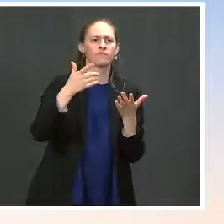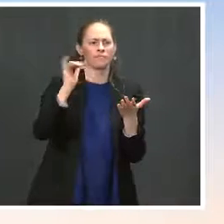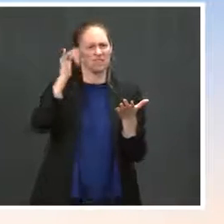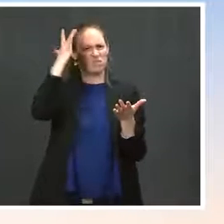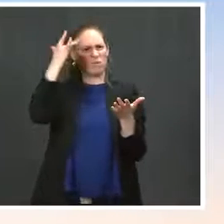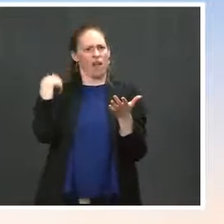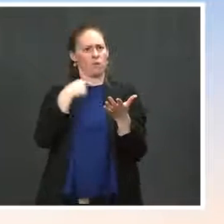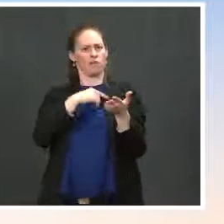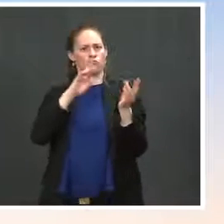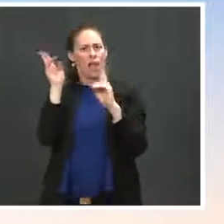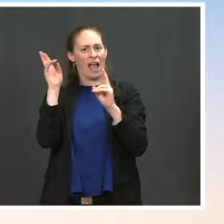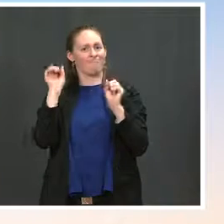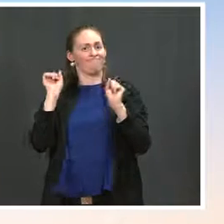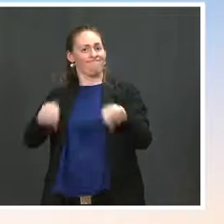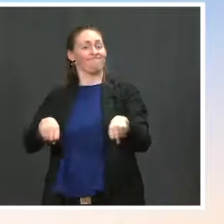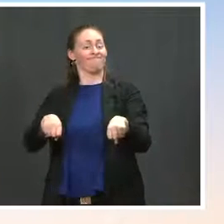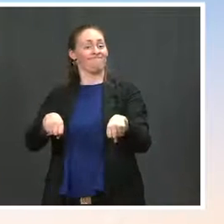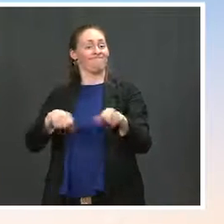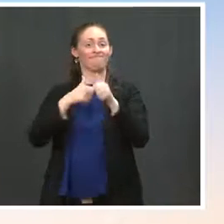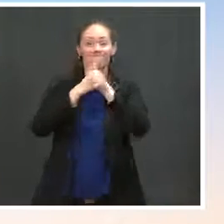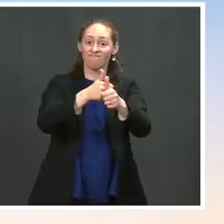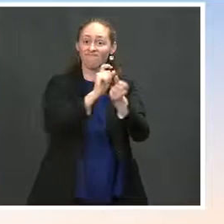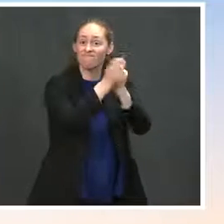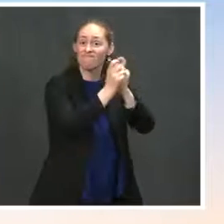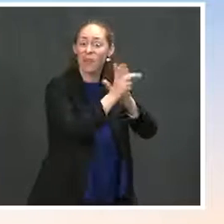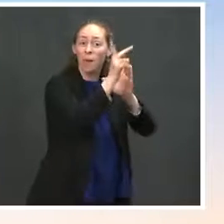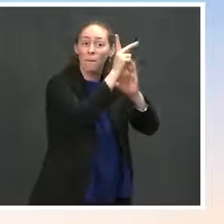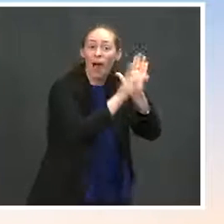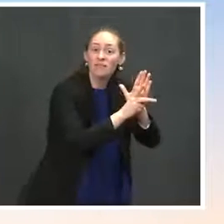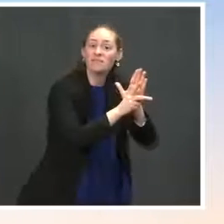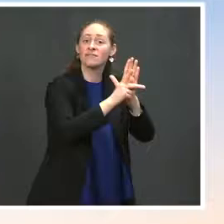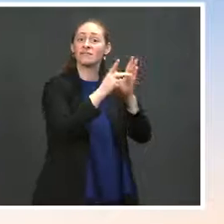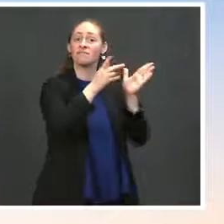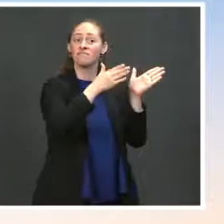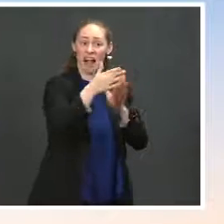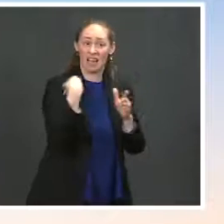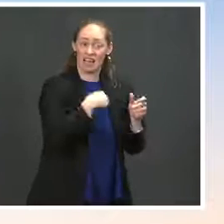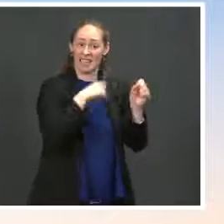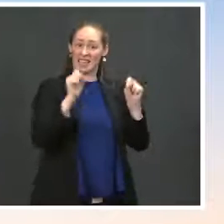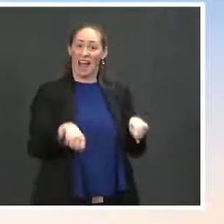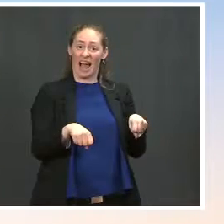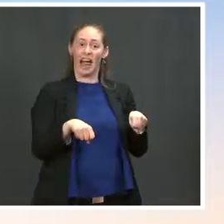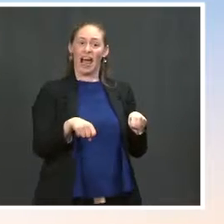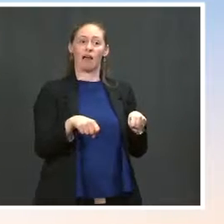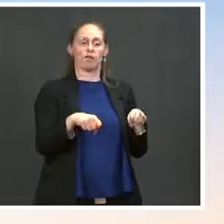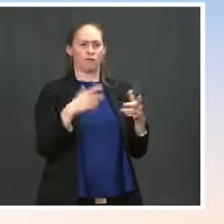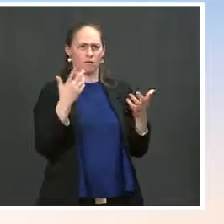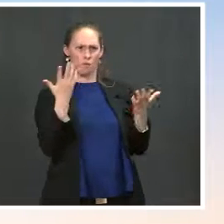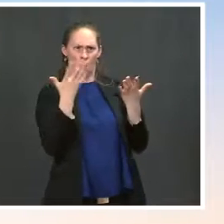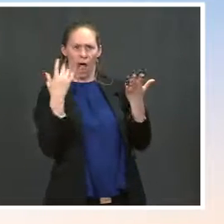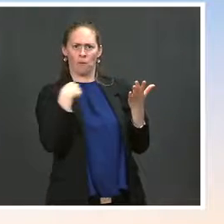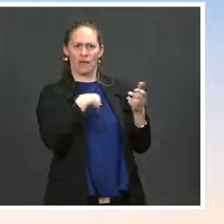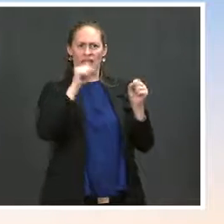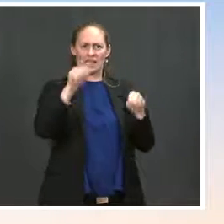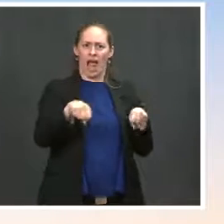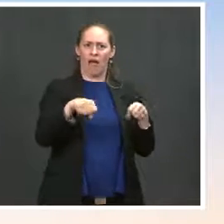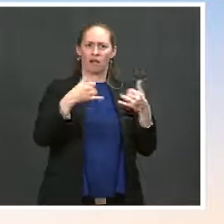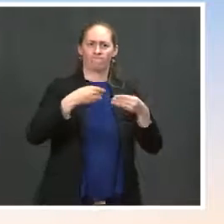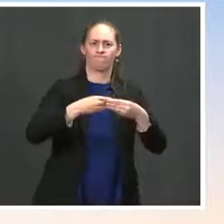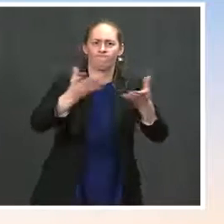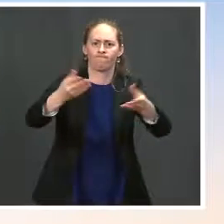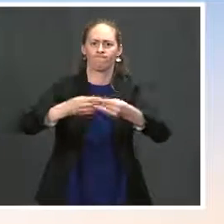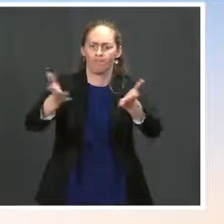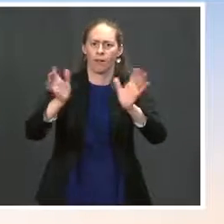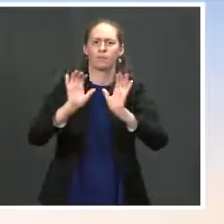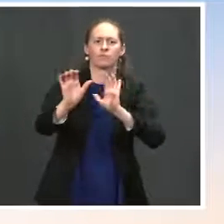terms of policies and programs, but we also have carefully looked at what we can deliver in terms of change. And the world